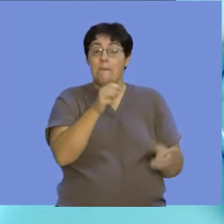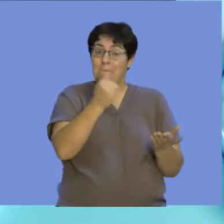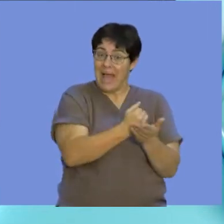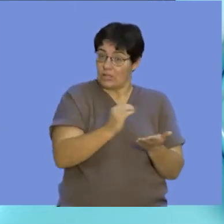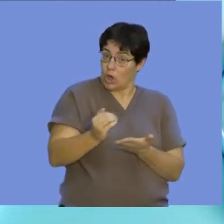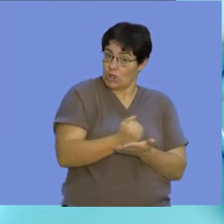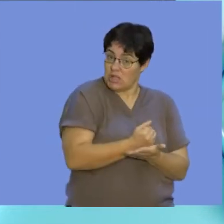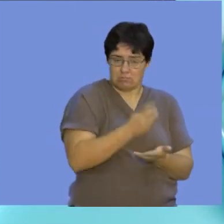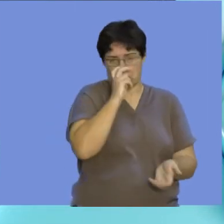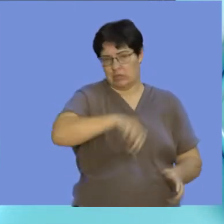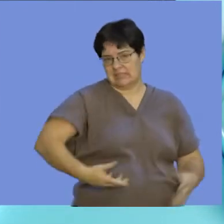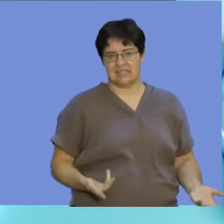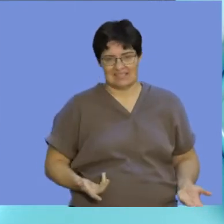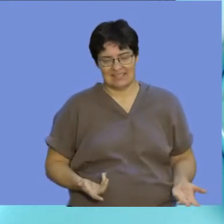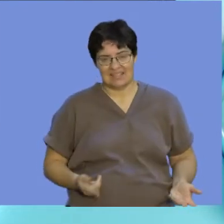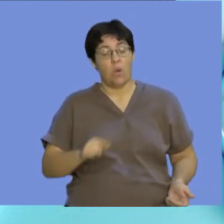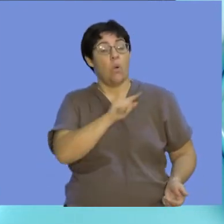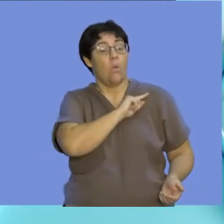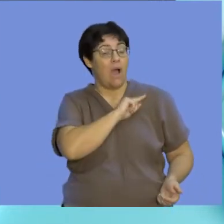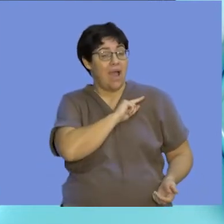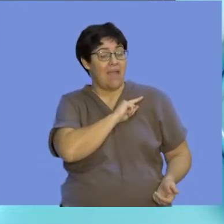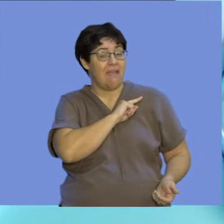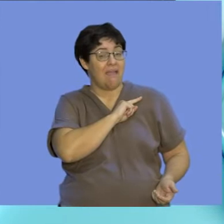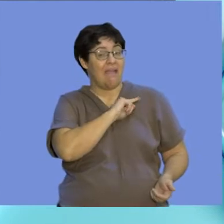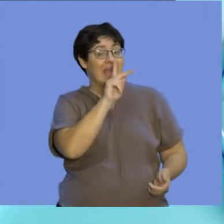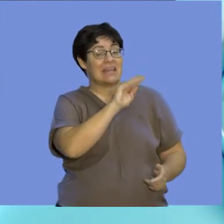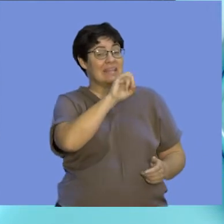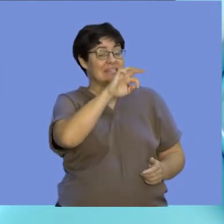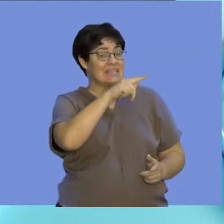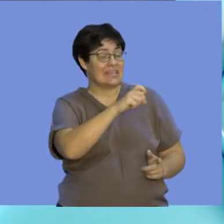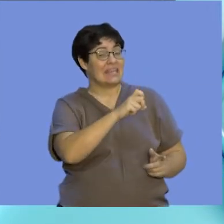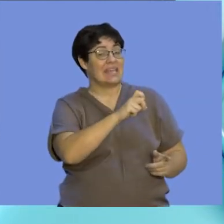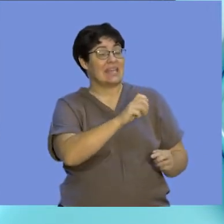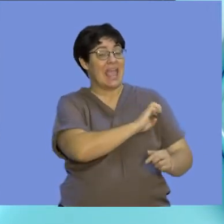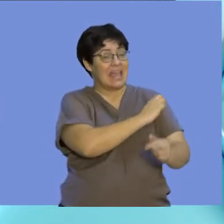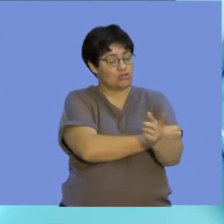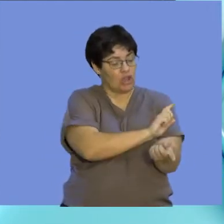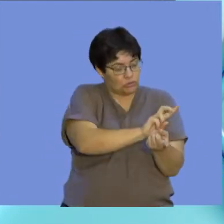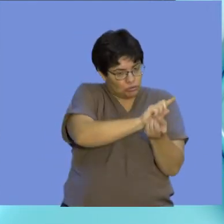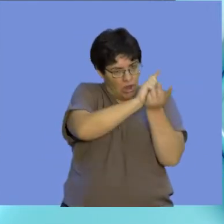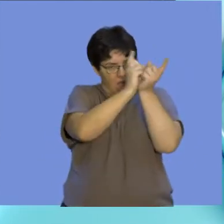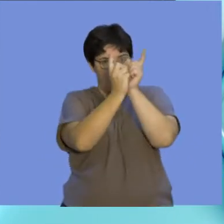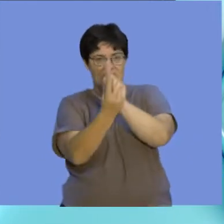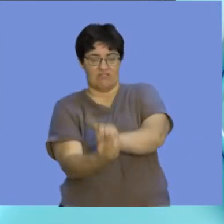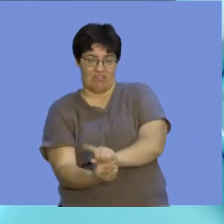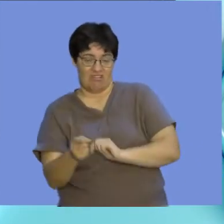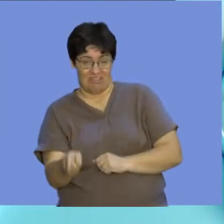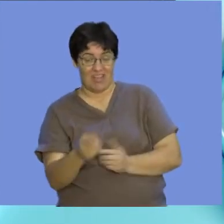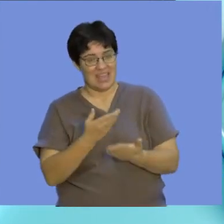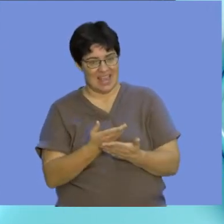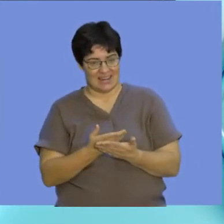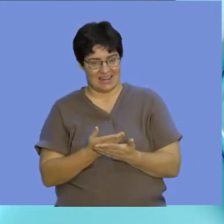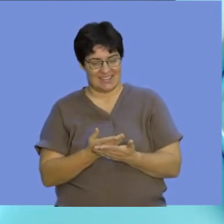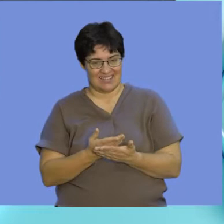conserved because the kinetic energy can be transferred, it can be transformed